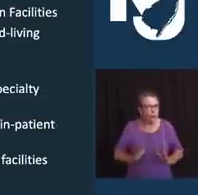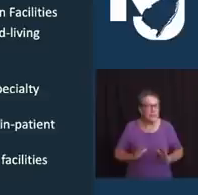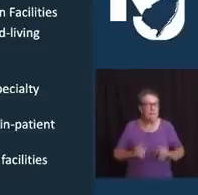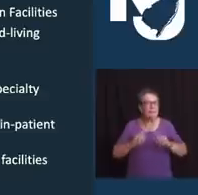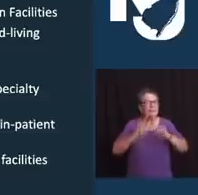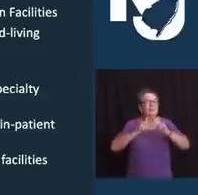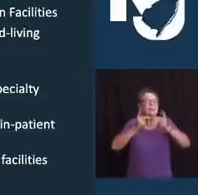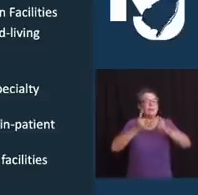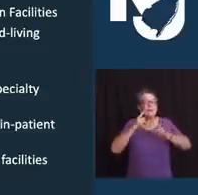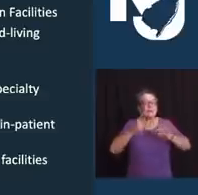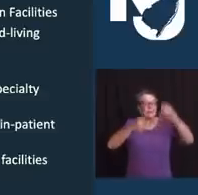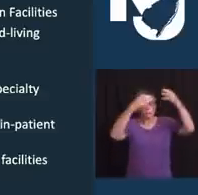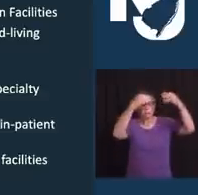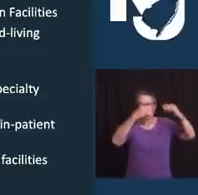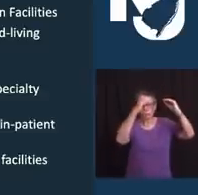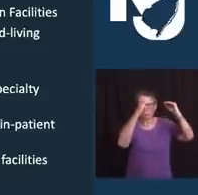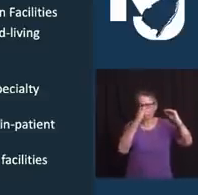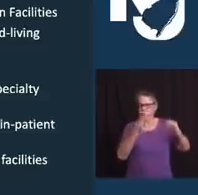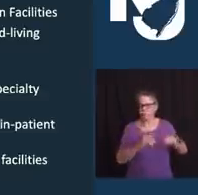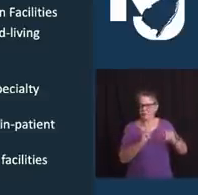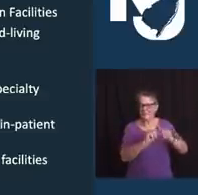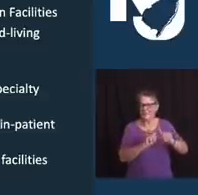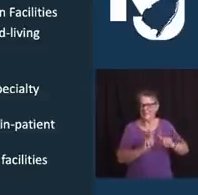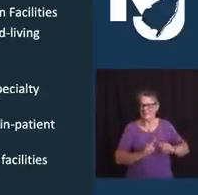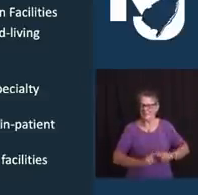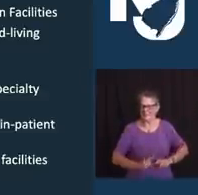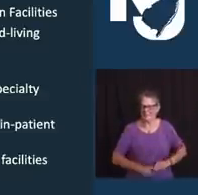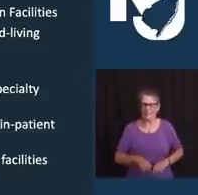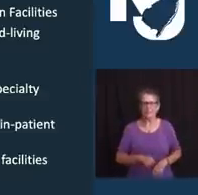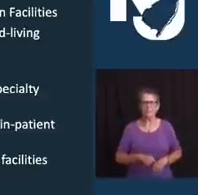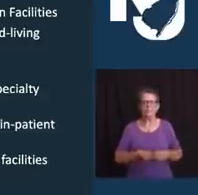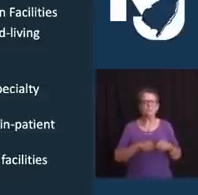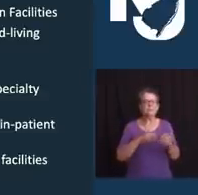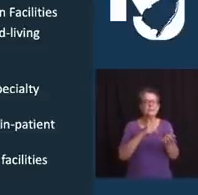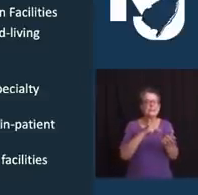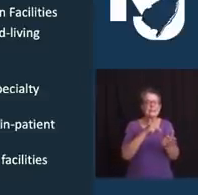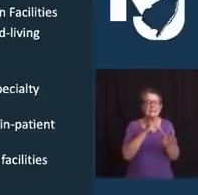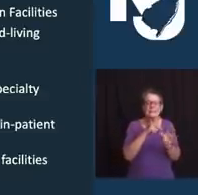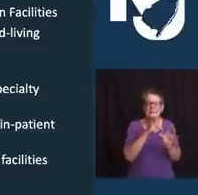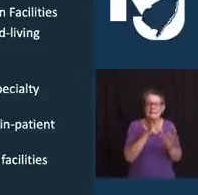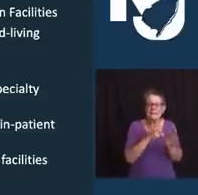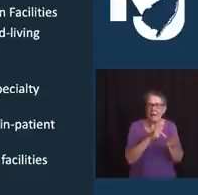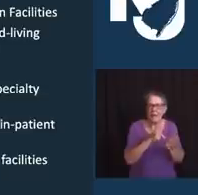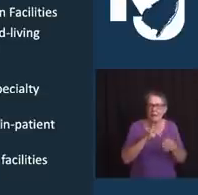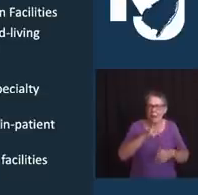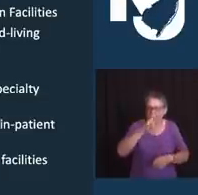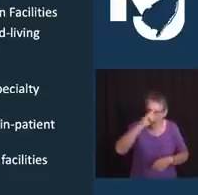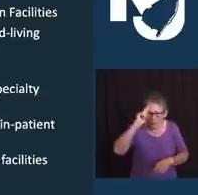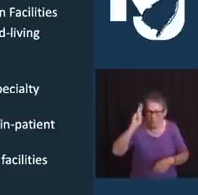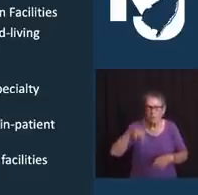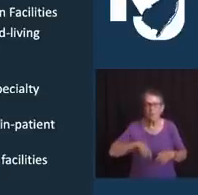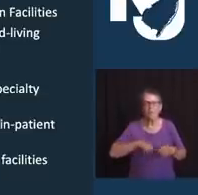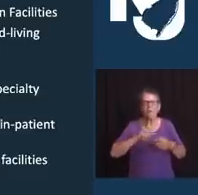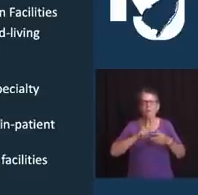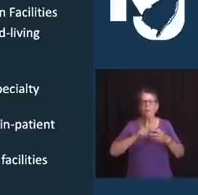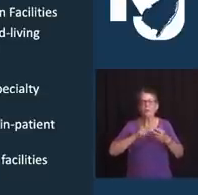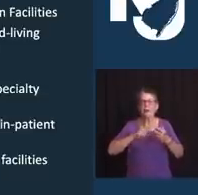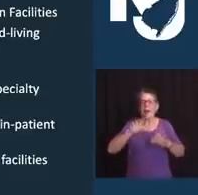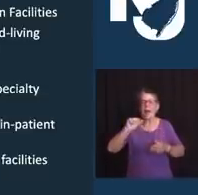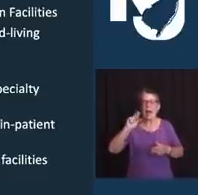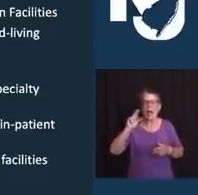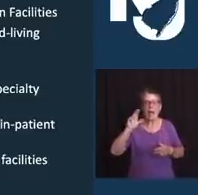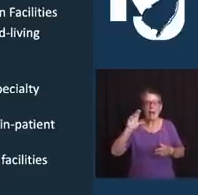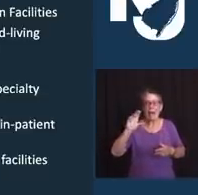includes the Ancora, Greystone Park, and Trenton Psychiatric Hospitals, the Ann Klein Forensic